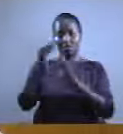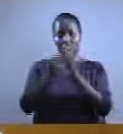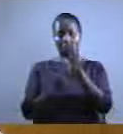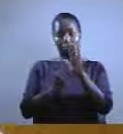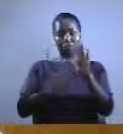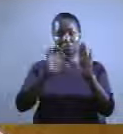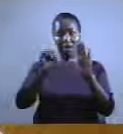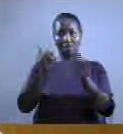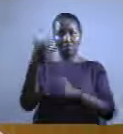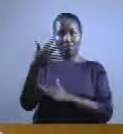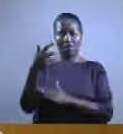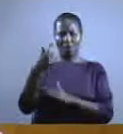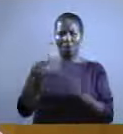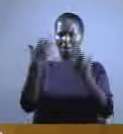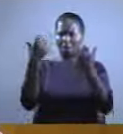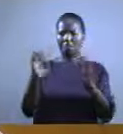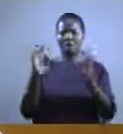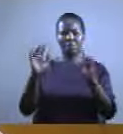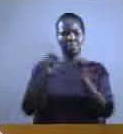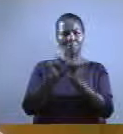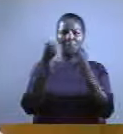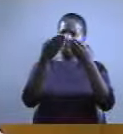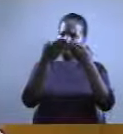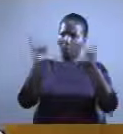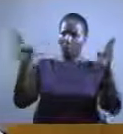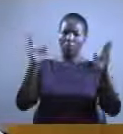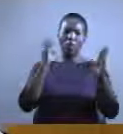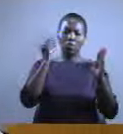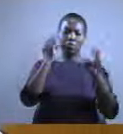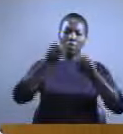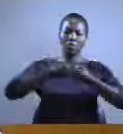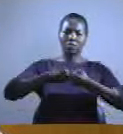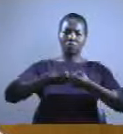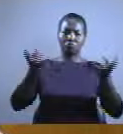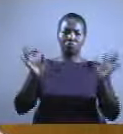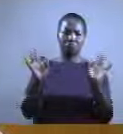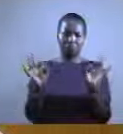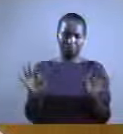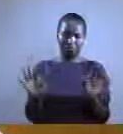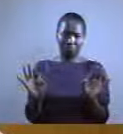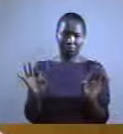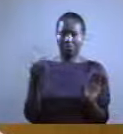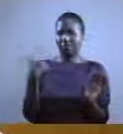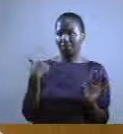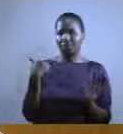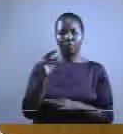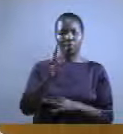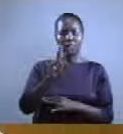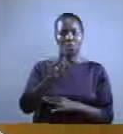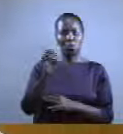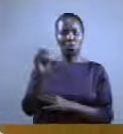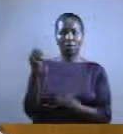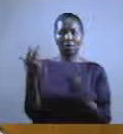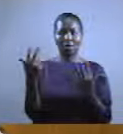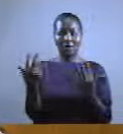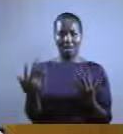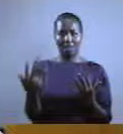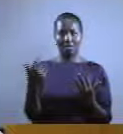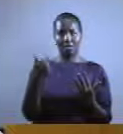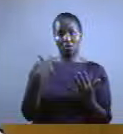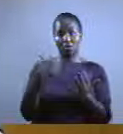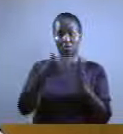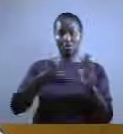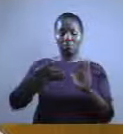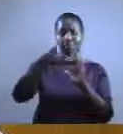the area of budget transparency and openness. In 2008, we were rated number